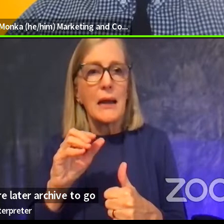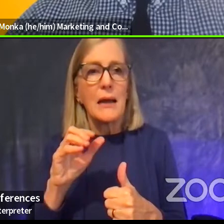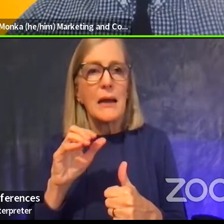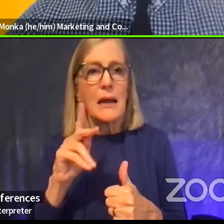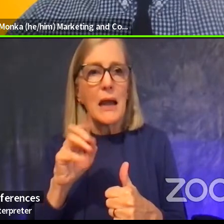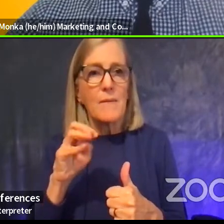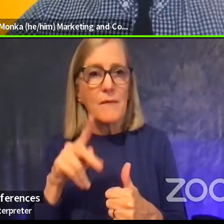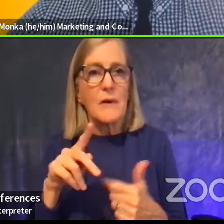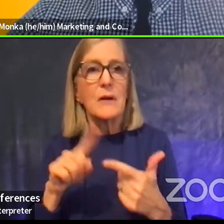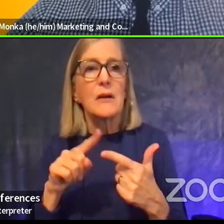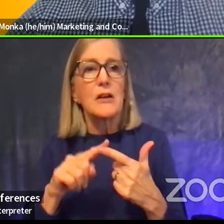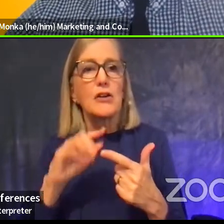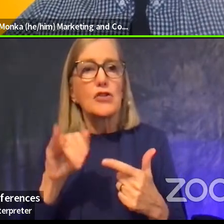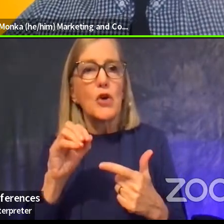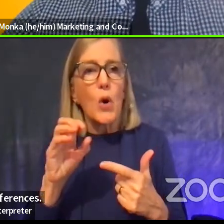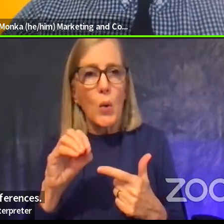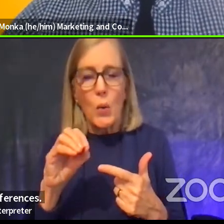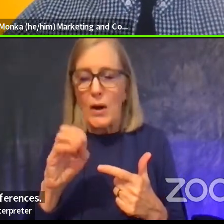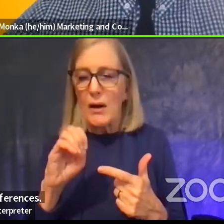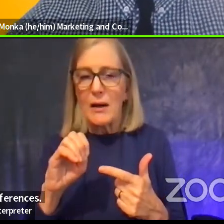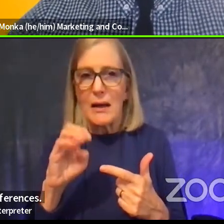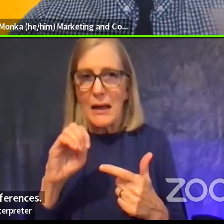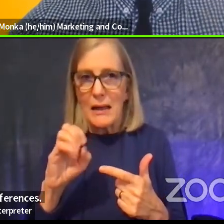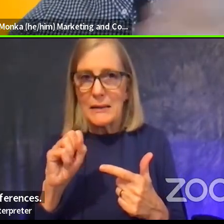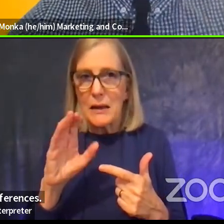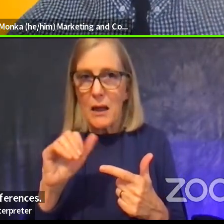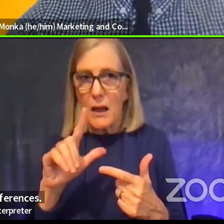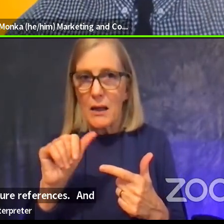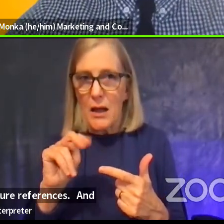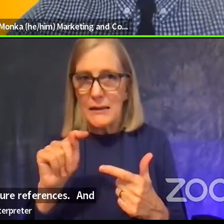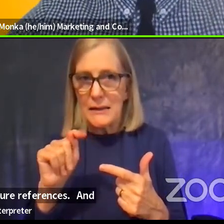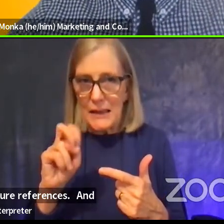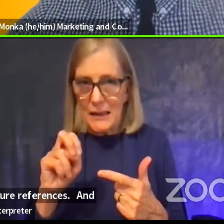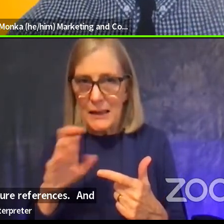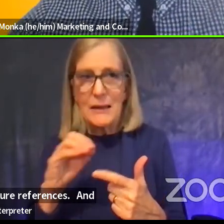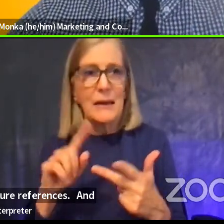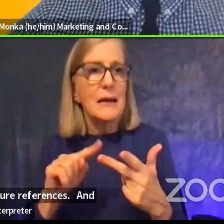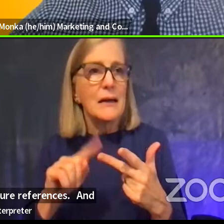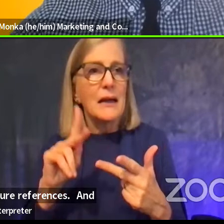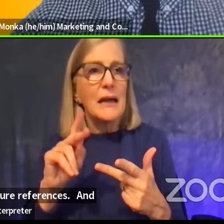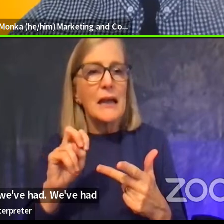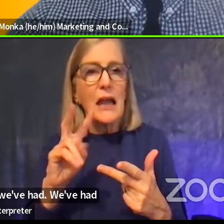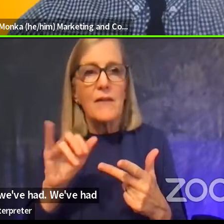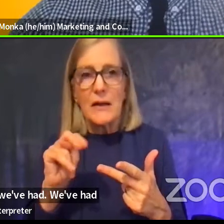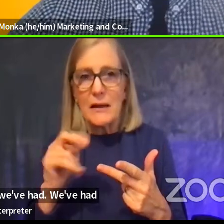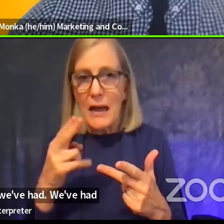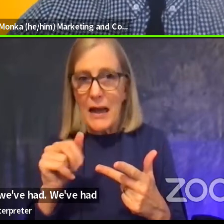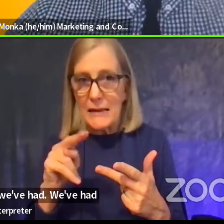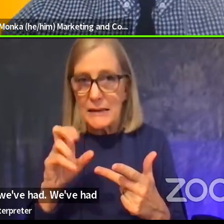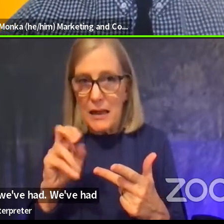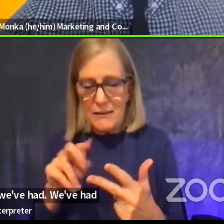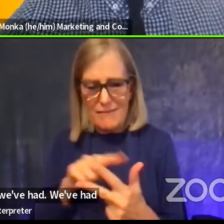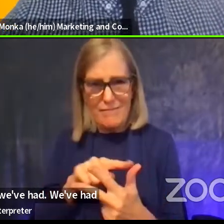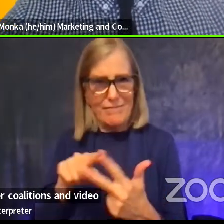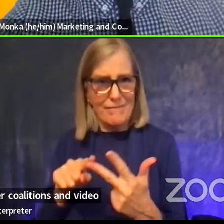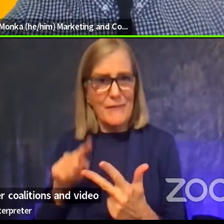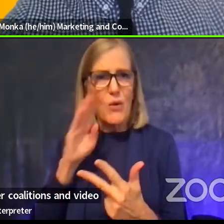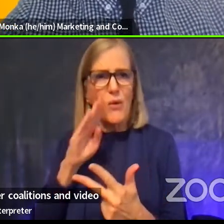Joe Escalante, and Kevin Hansen. Congratulations, you have won a single prize from our Yo